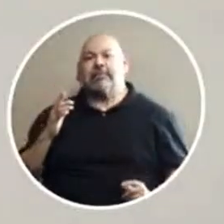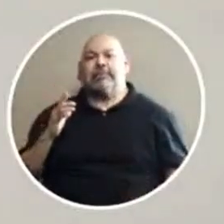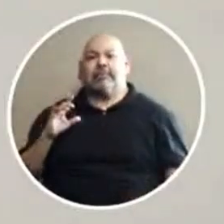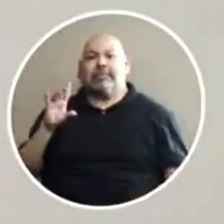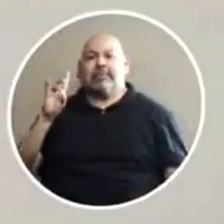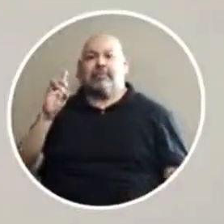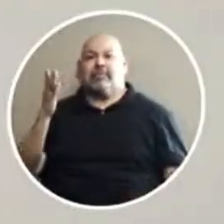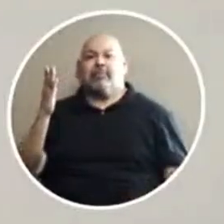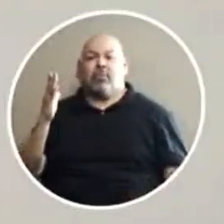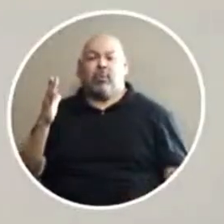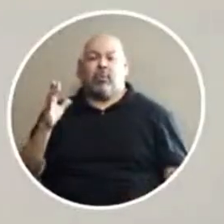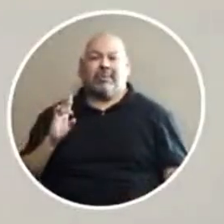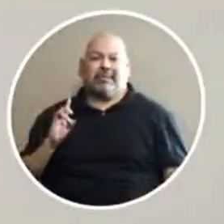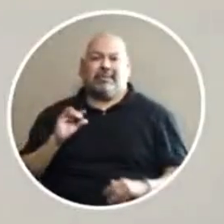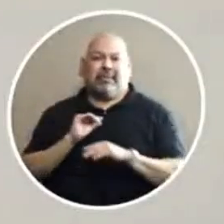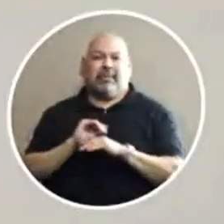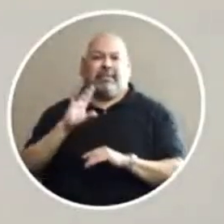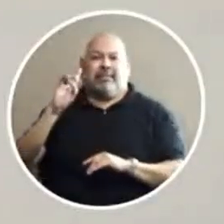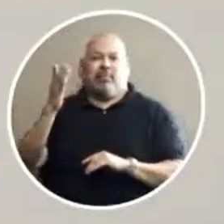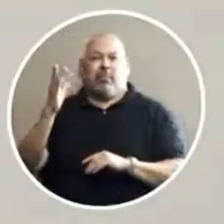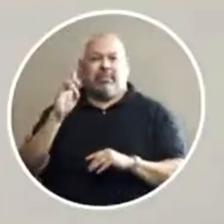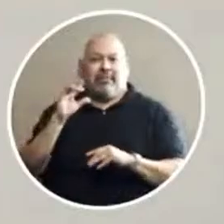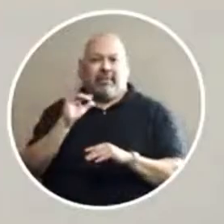from 7 a.m. to 7 p.m.